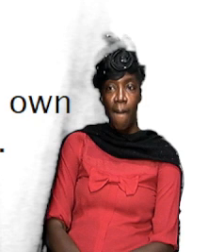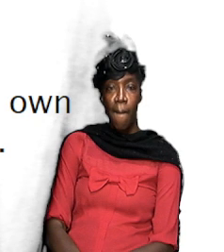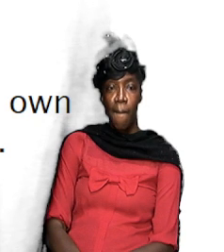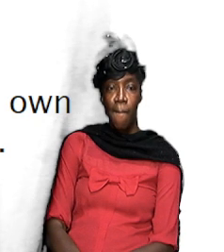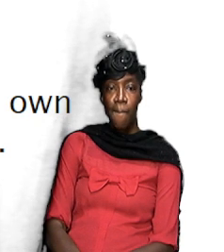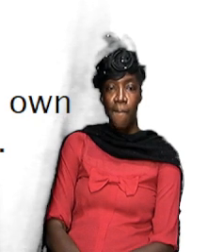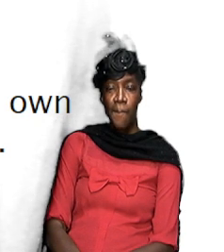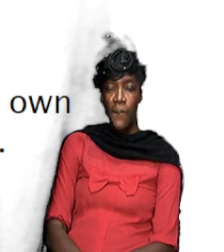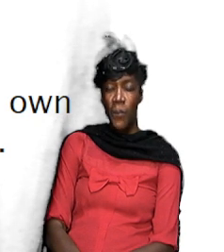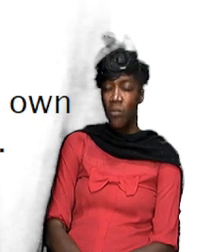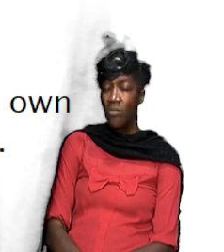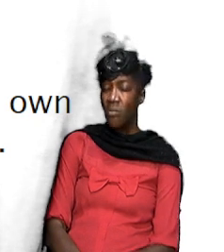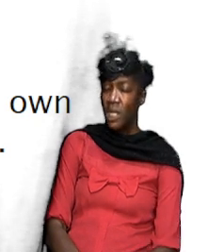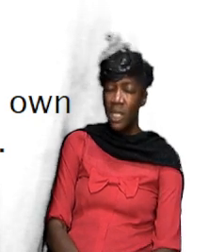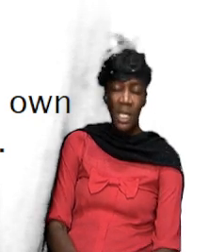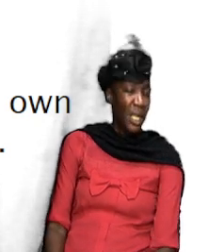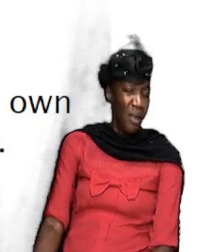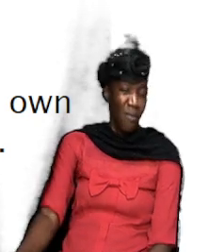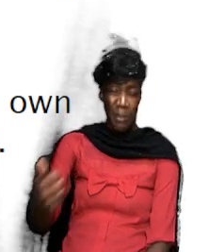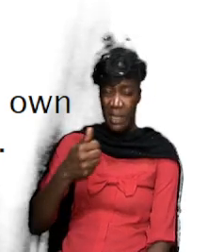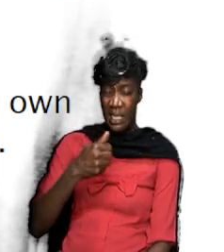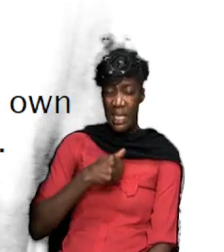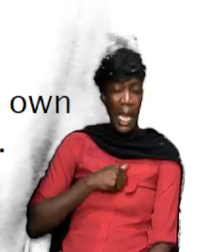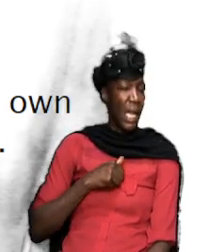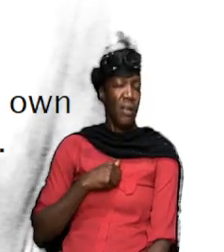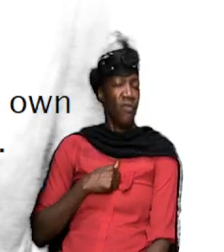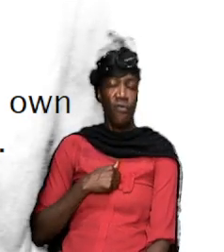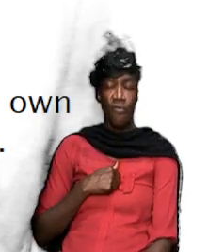The man became selfish, he became arrogant,